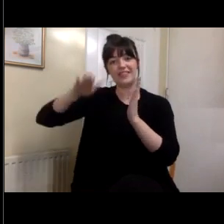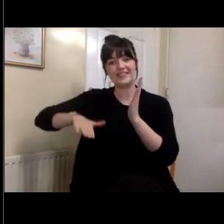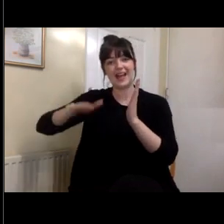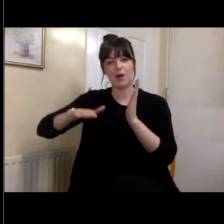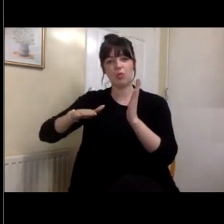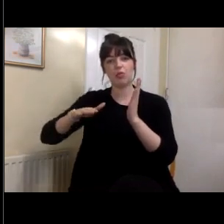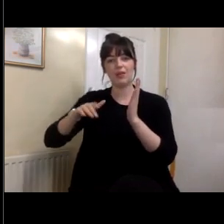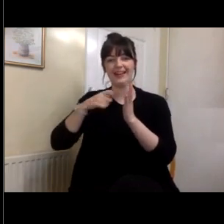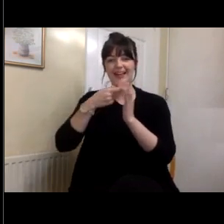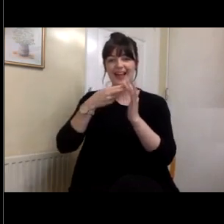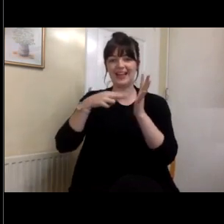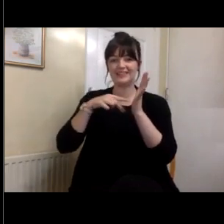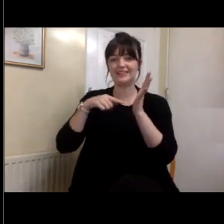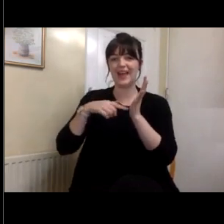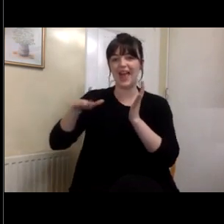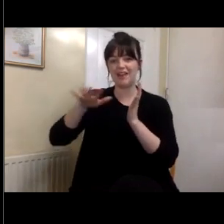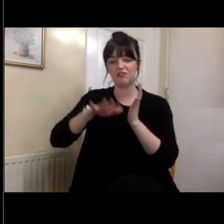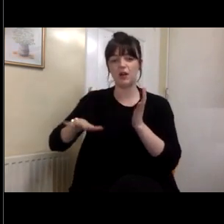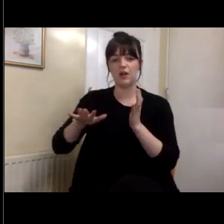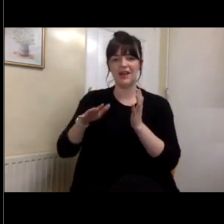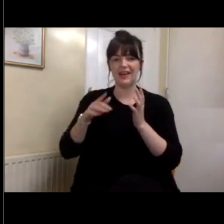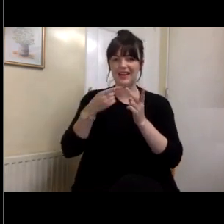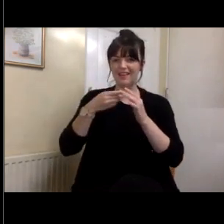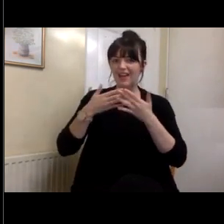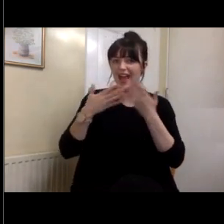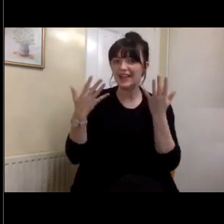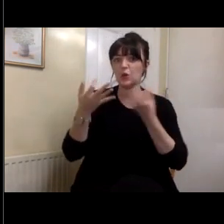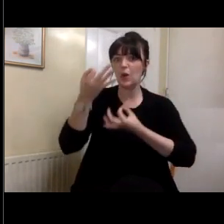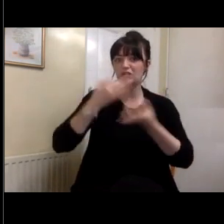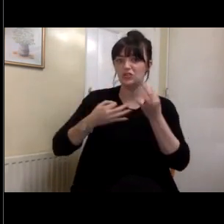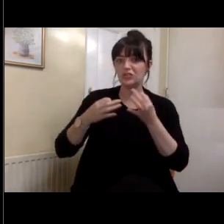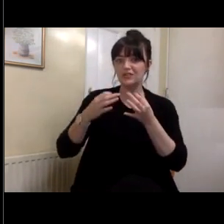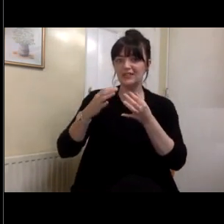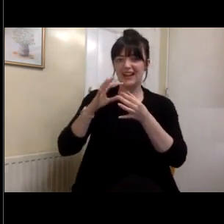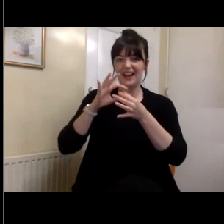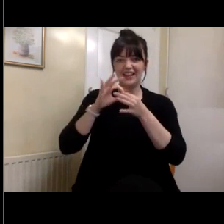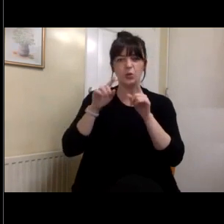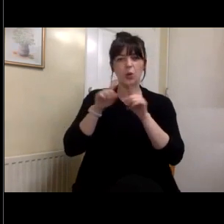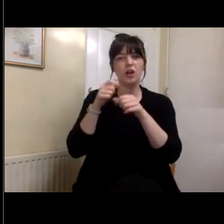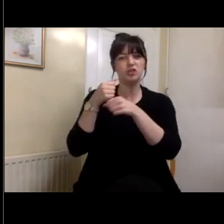project in general that fall outside of that, please email